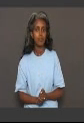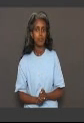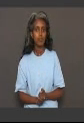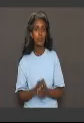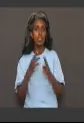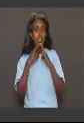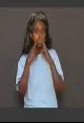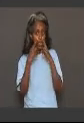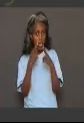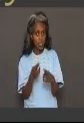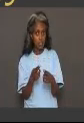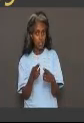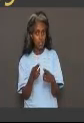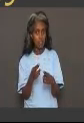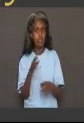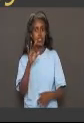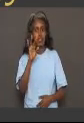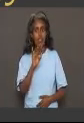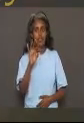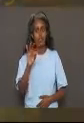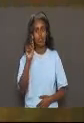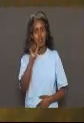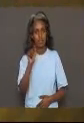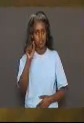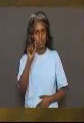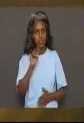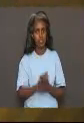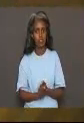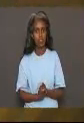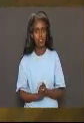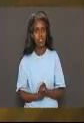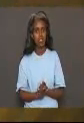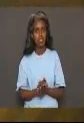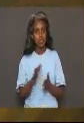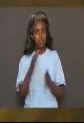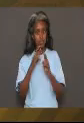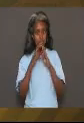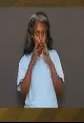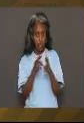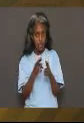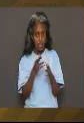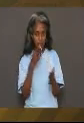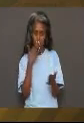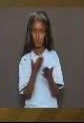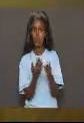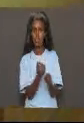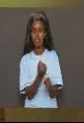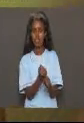The answer is 89 degrees. If that was your answer, well done.